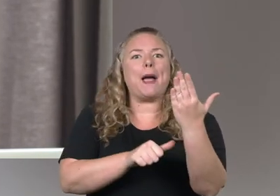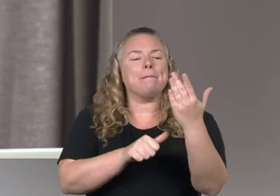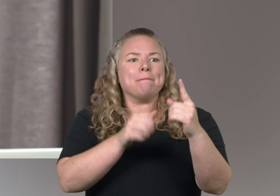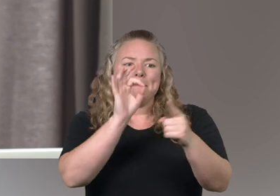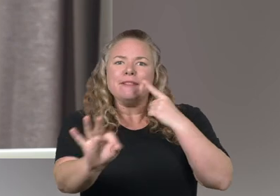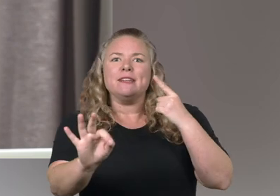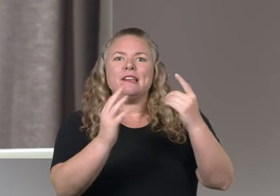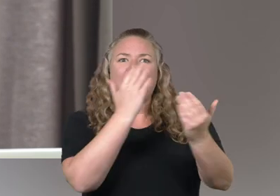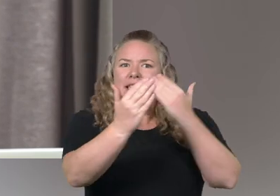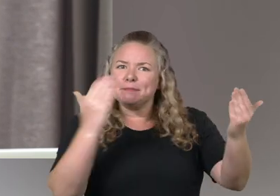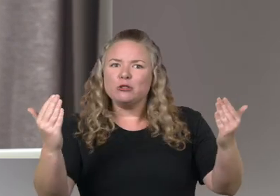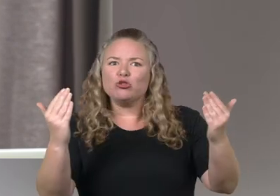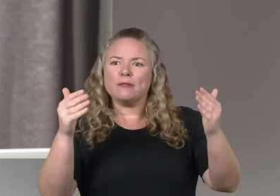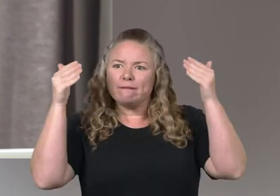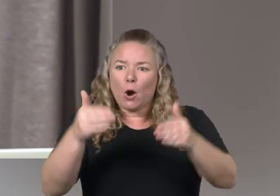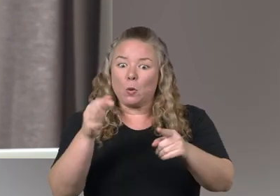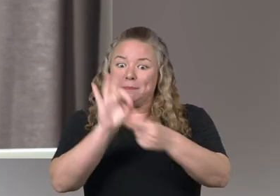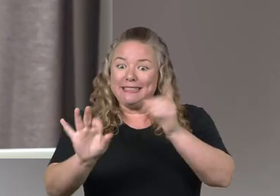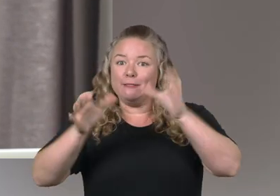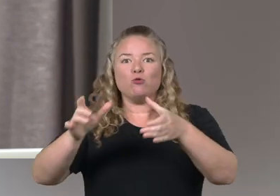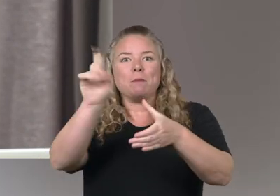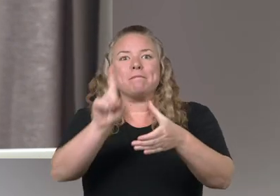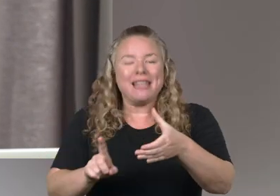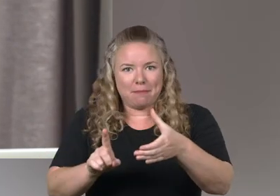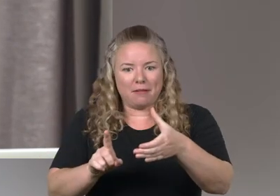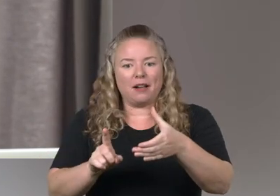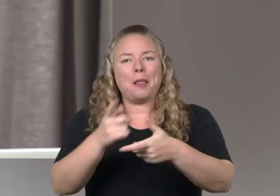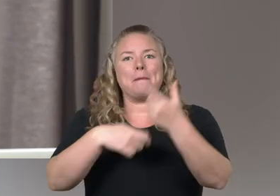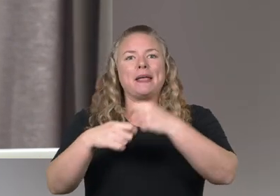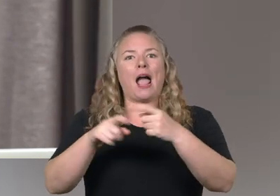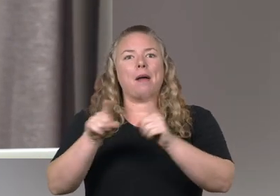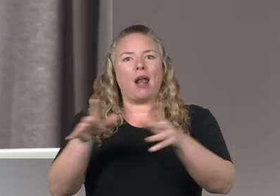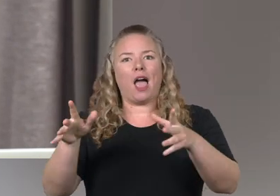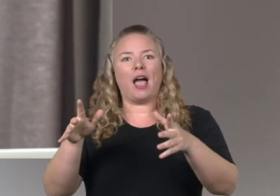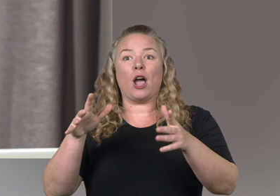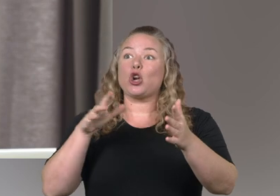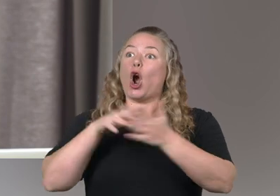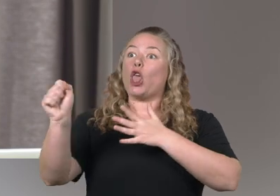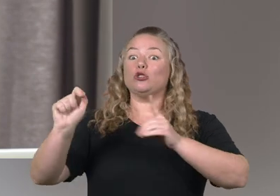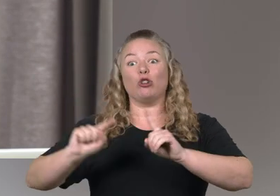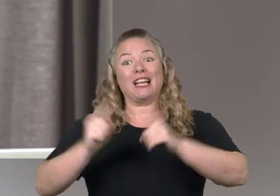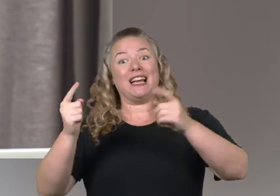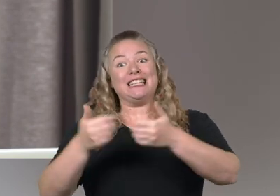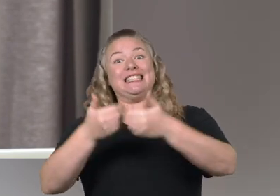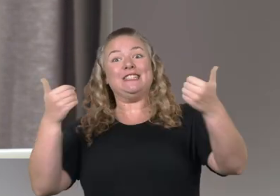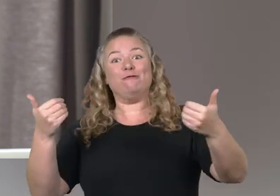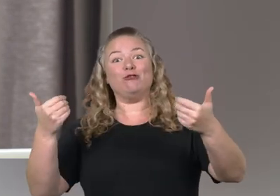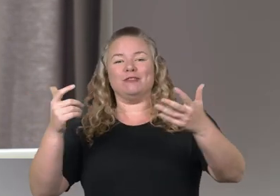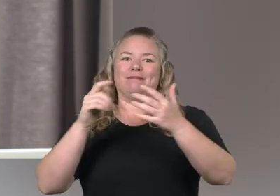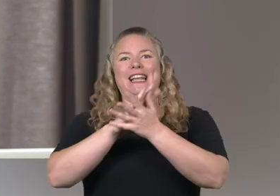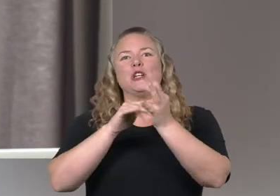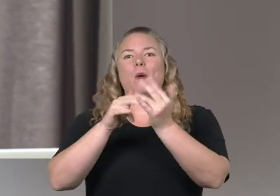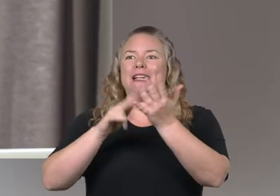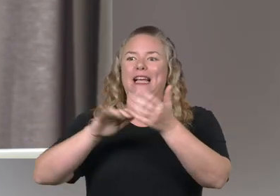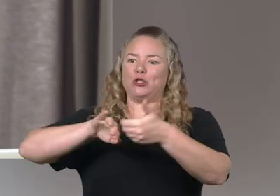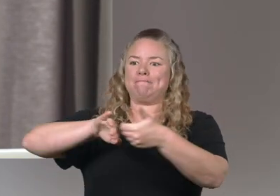programs and targeting exhibitions at a particular demographic only reproduced the conditions of cultural difference, of